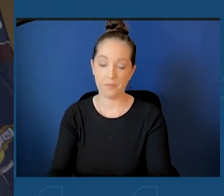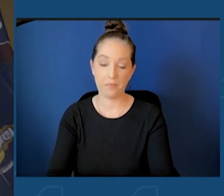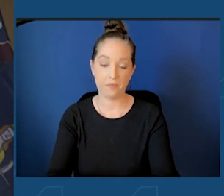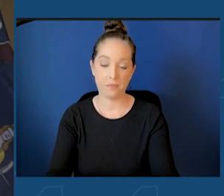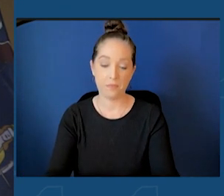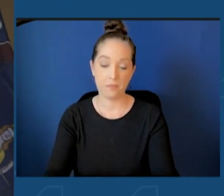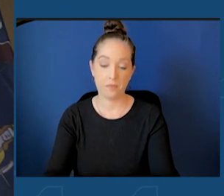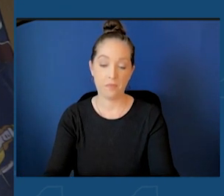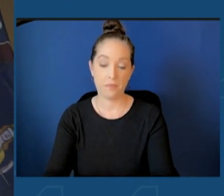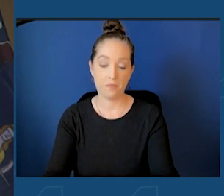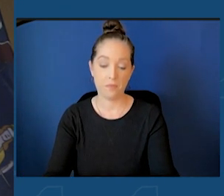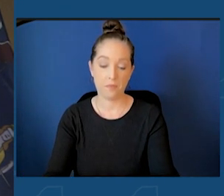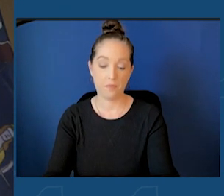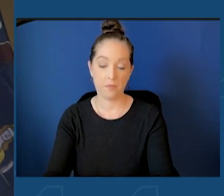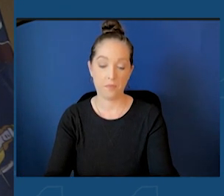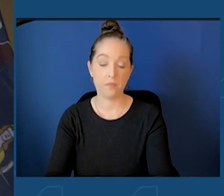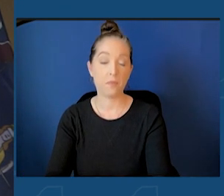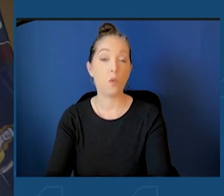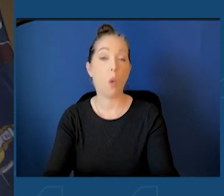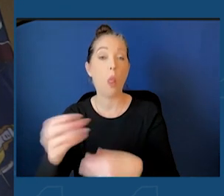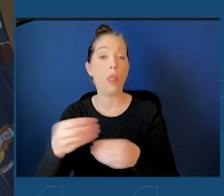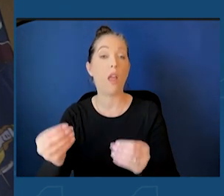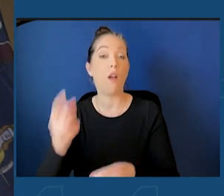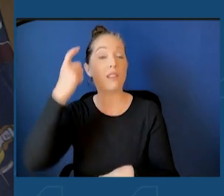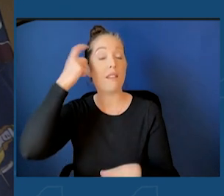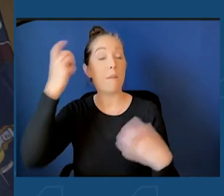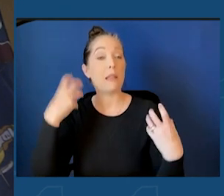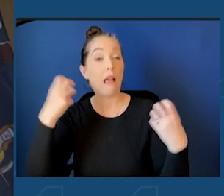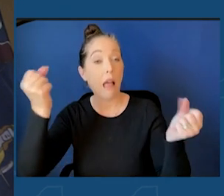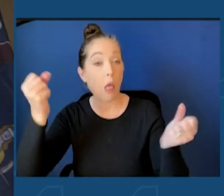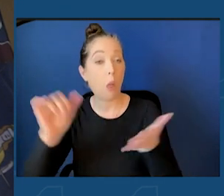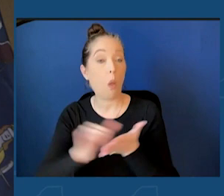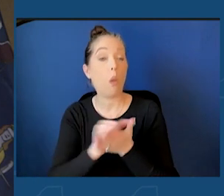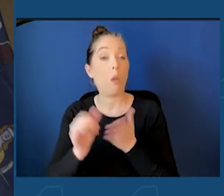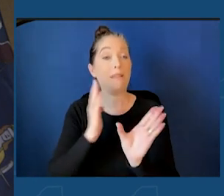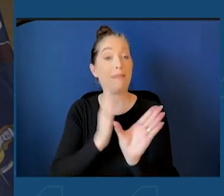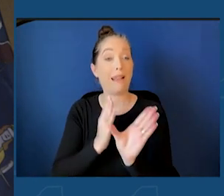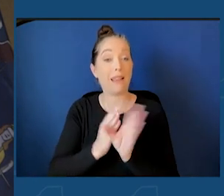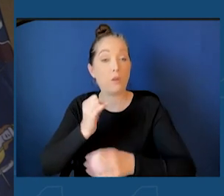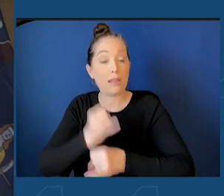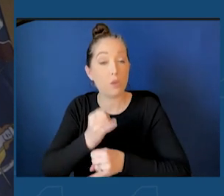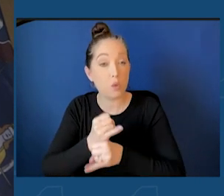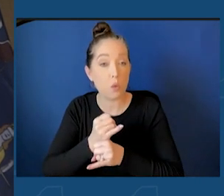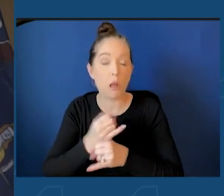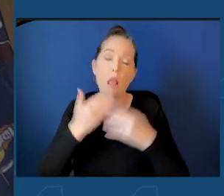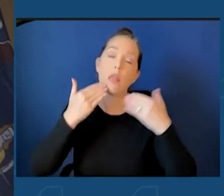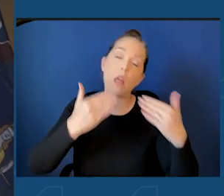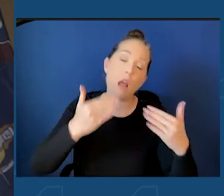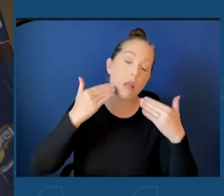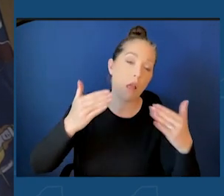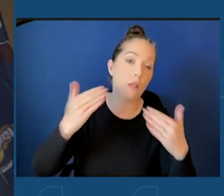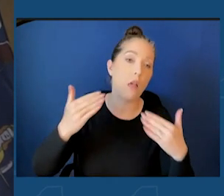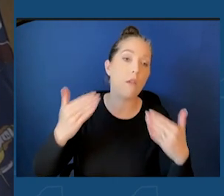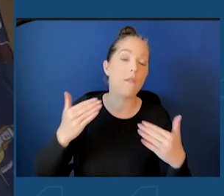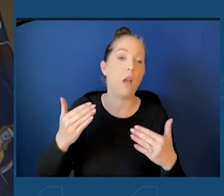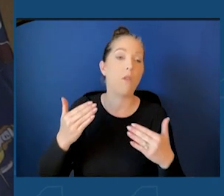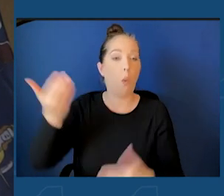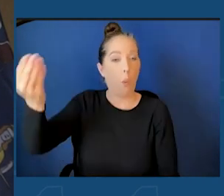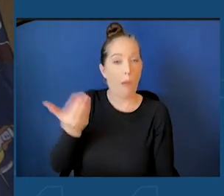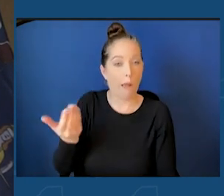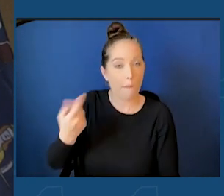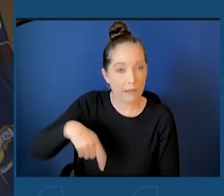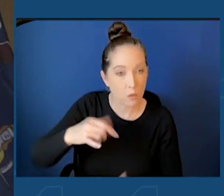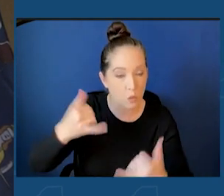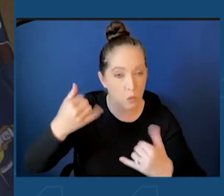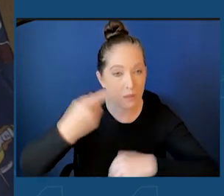so to the Office of Mental Health and the New York State Psychiatric Institute, I thank all of you for making us feel welcome here today and talk about how we